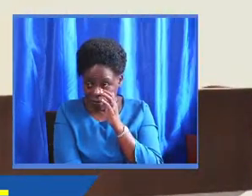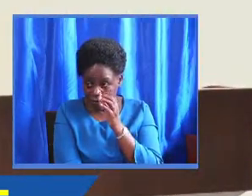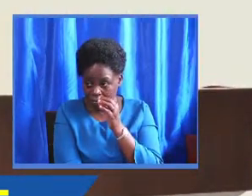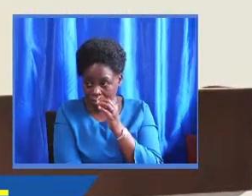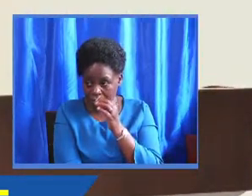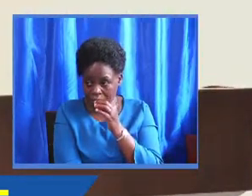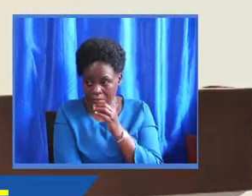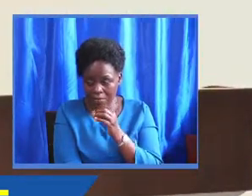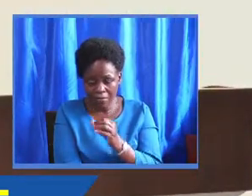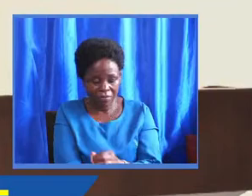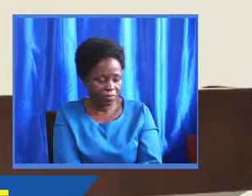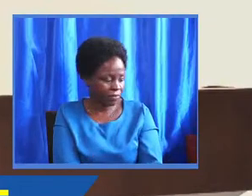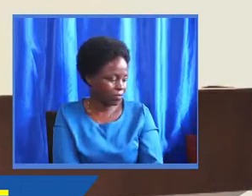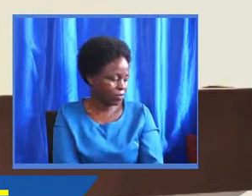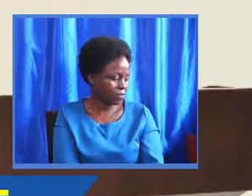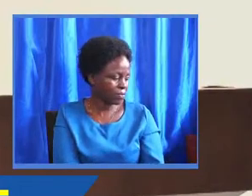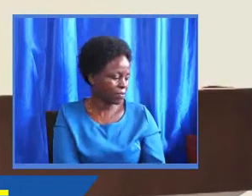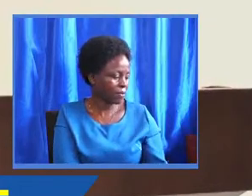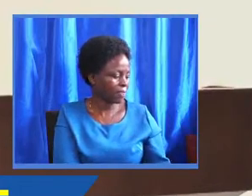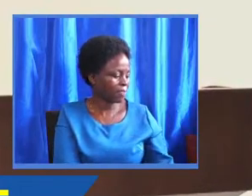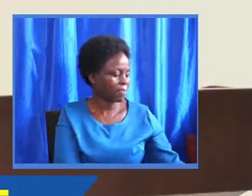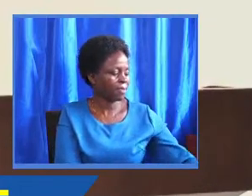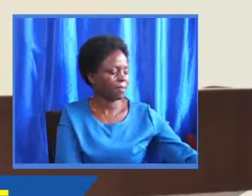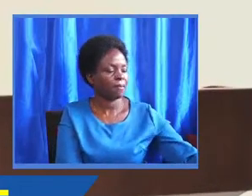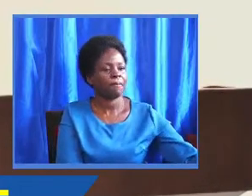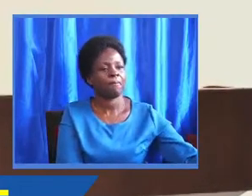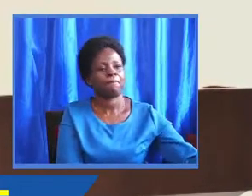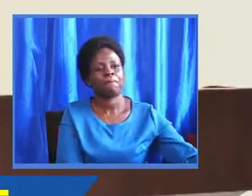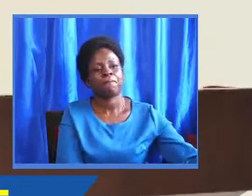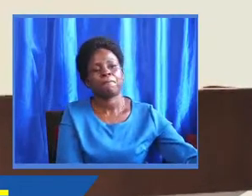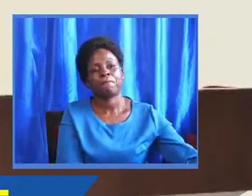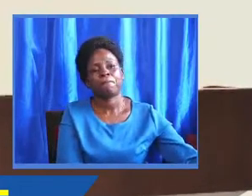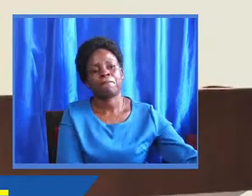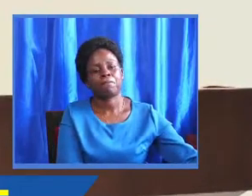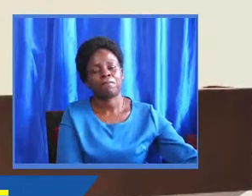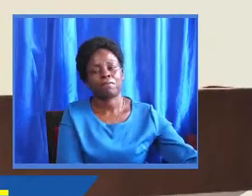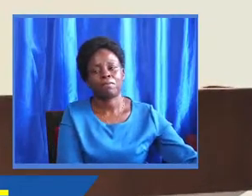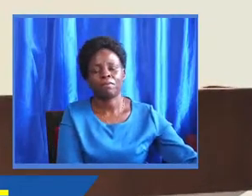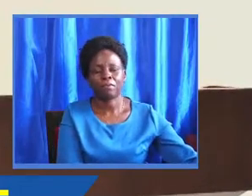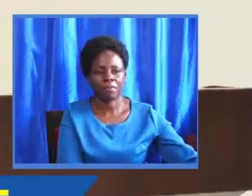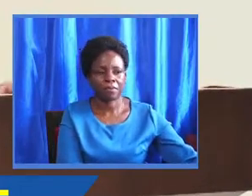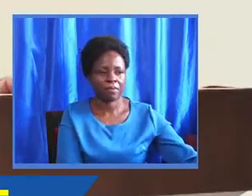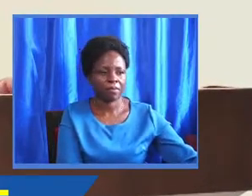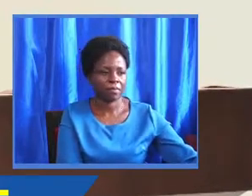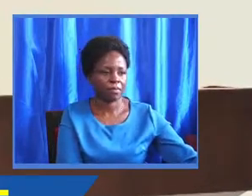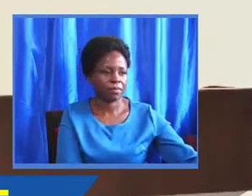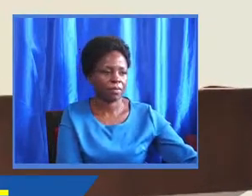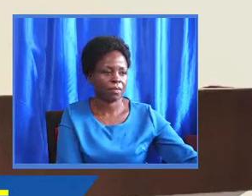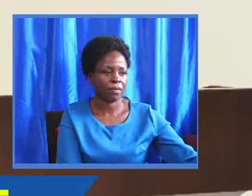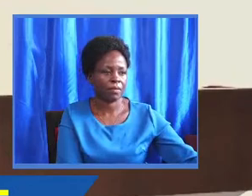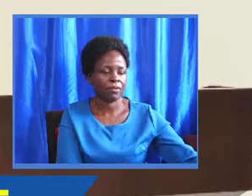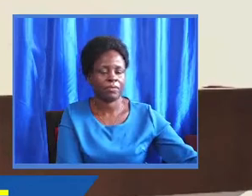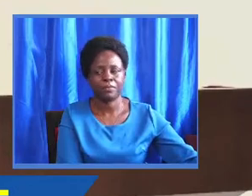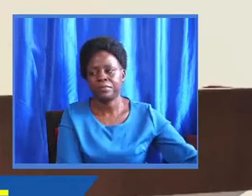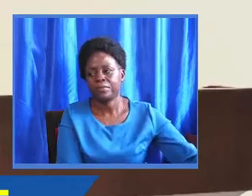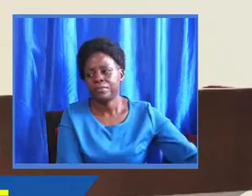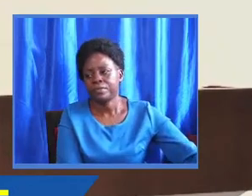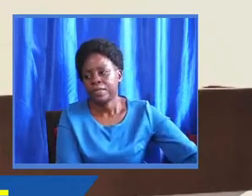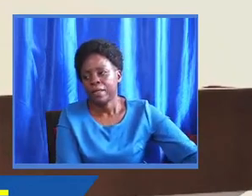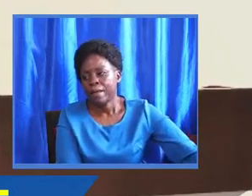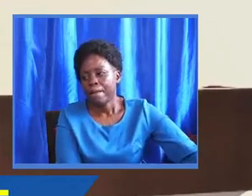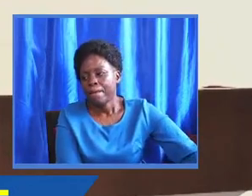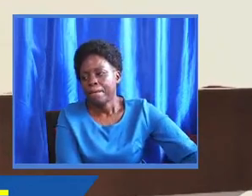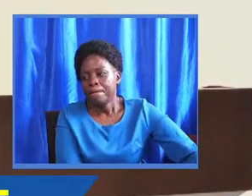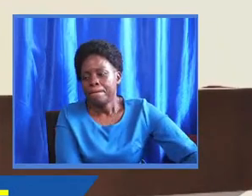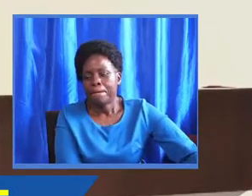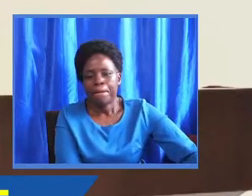to 12 p.m., 10 a.m. to 12 p.m. We'll be live on Baba TV, live on BBS, live on URA TV, and other platforms.